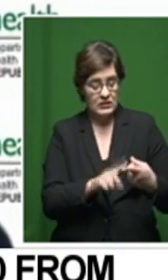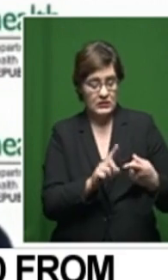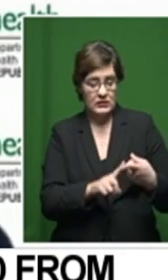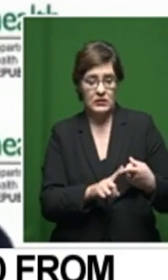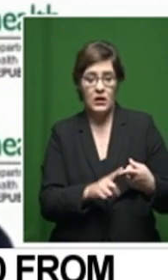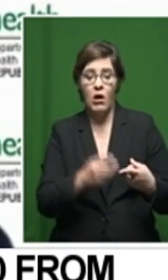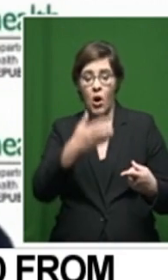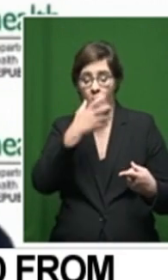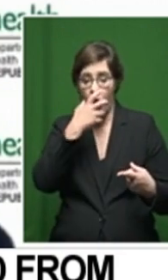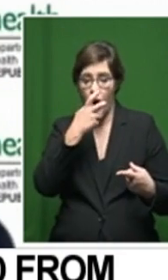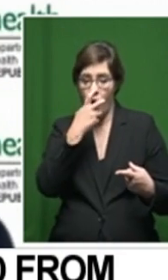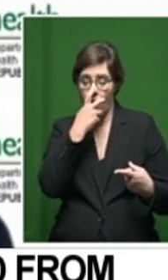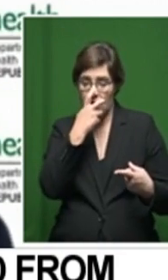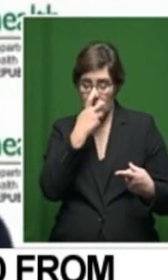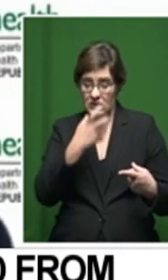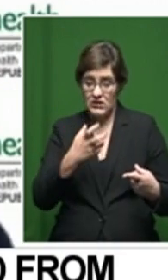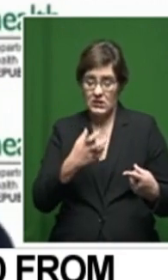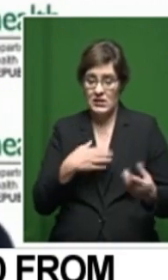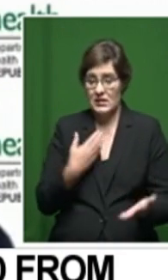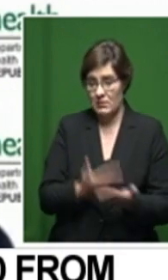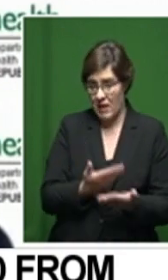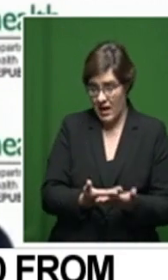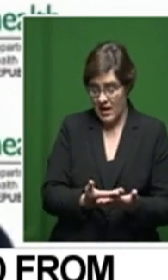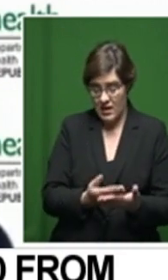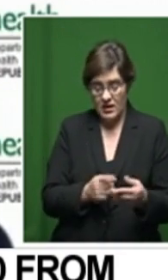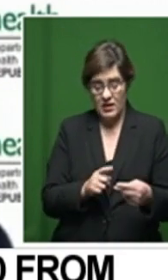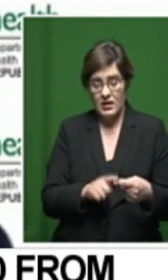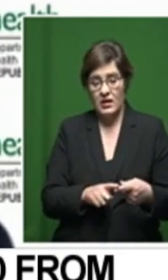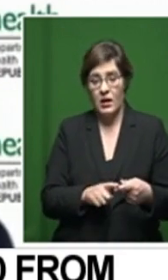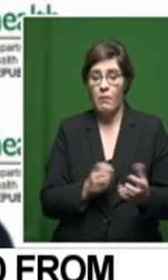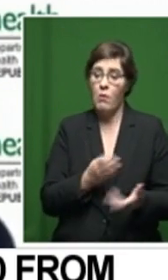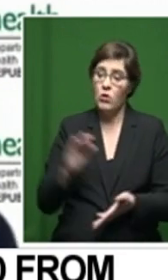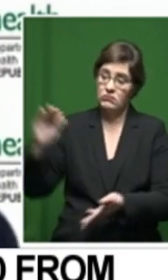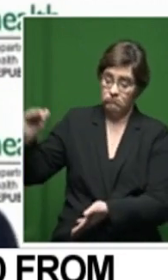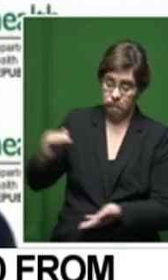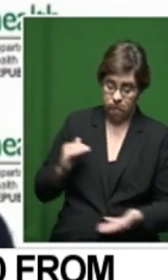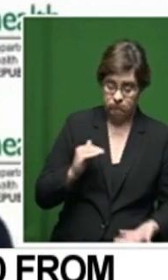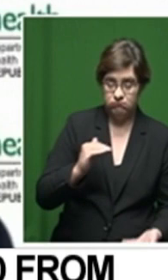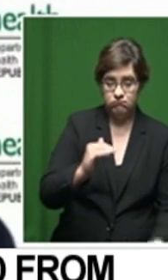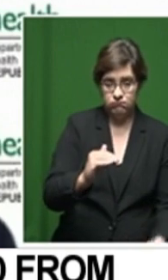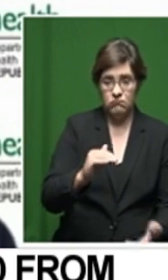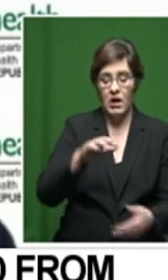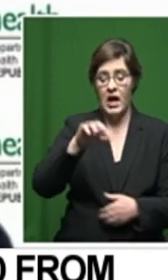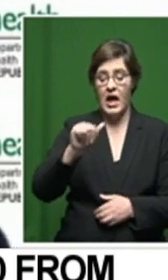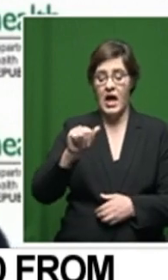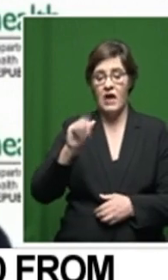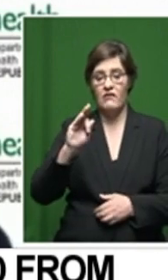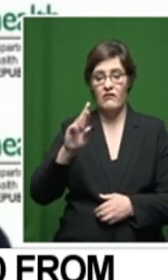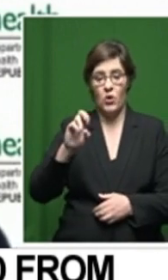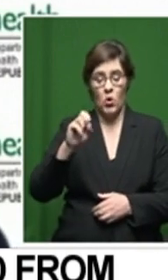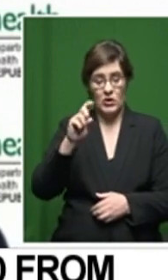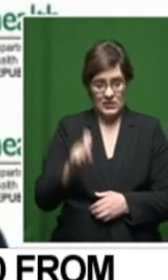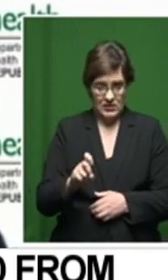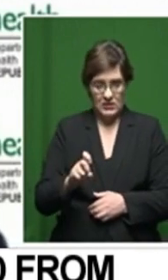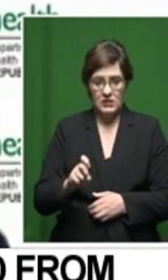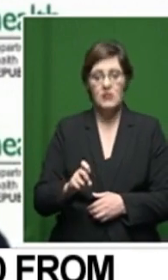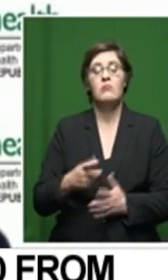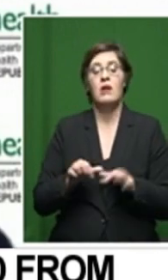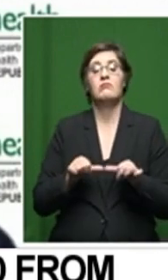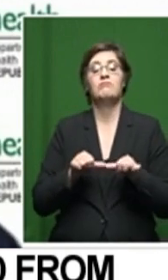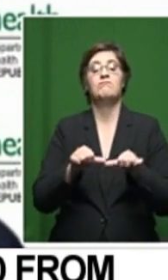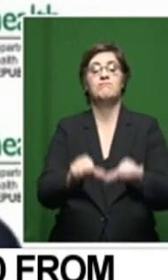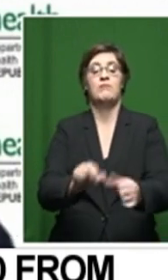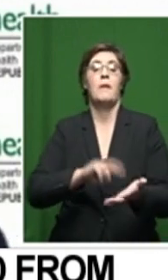of oxygen supply, of which our bulk supplier, which is Afrox, has already finalized